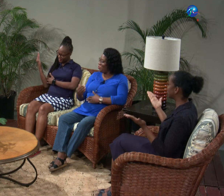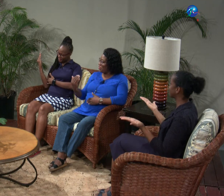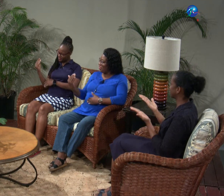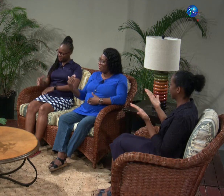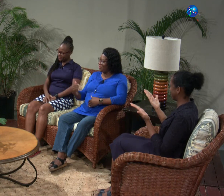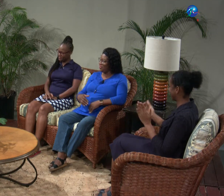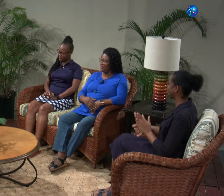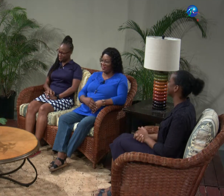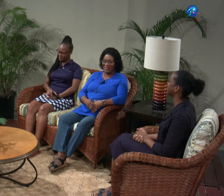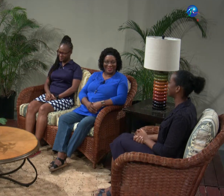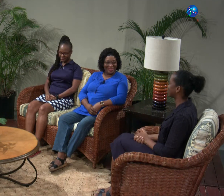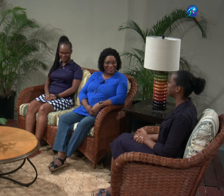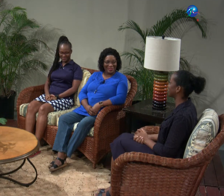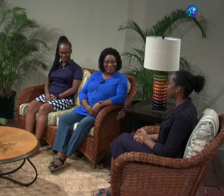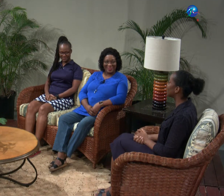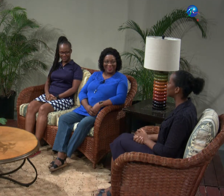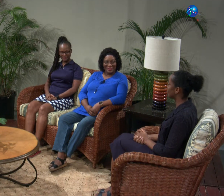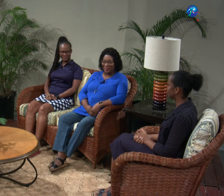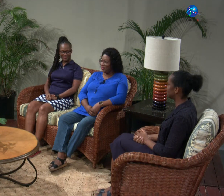Good morning.